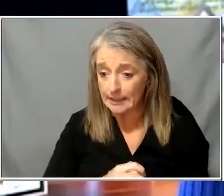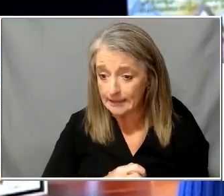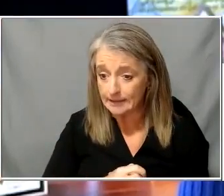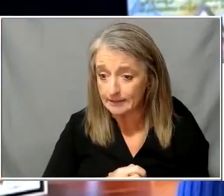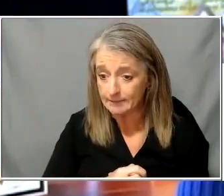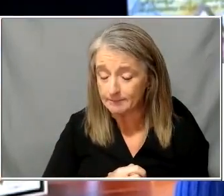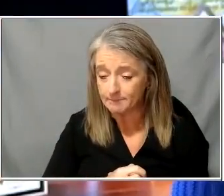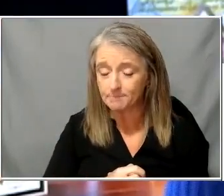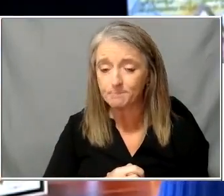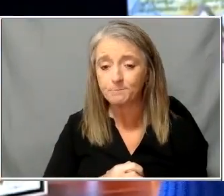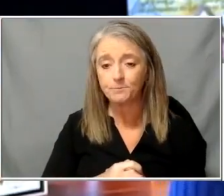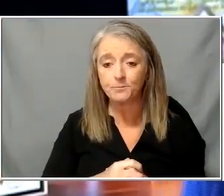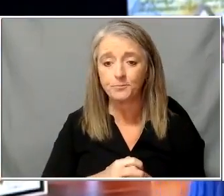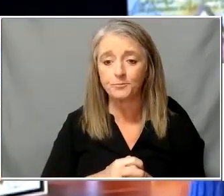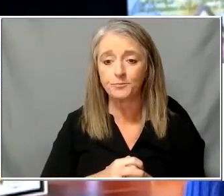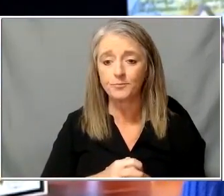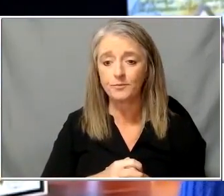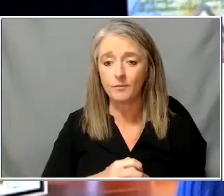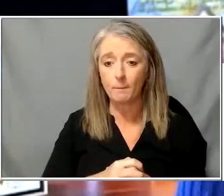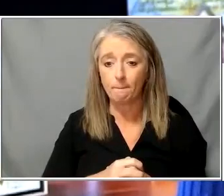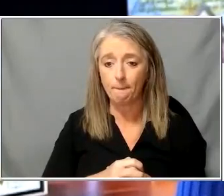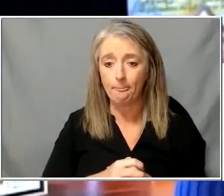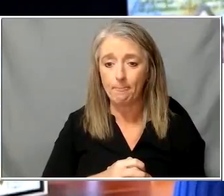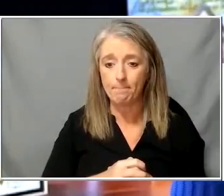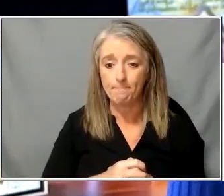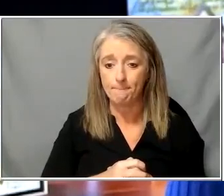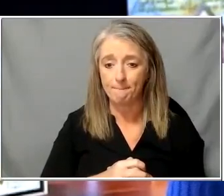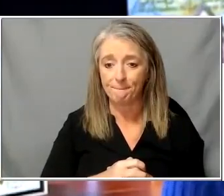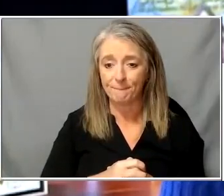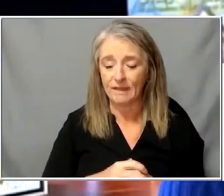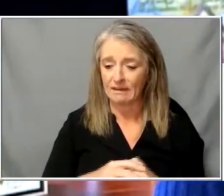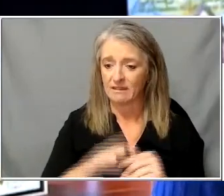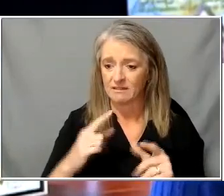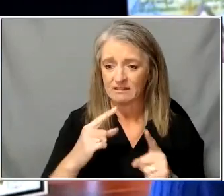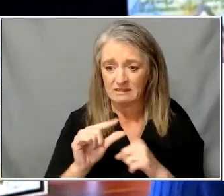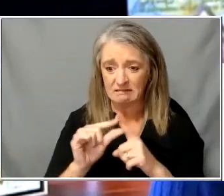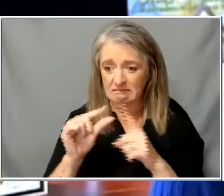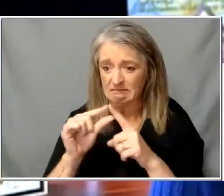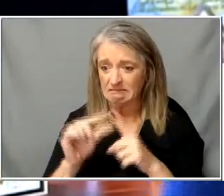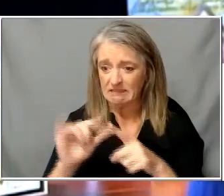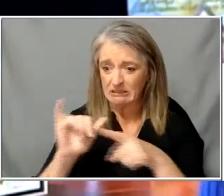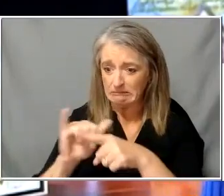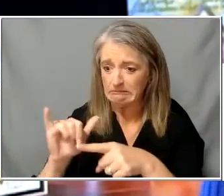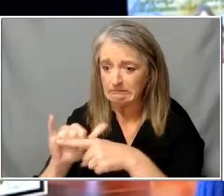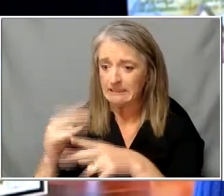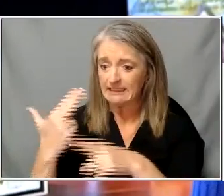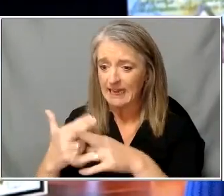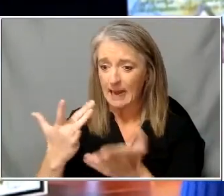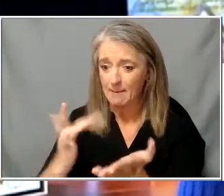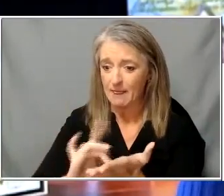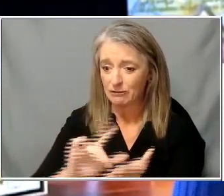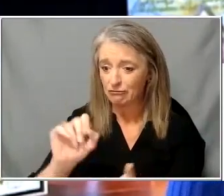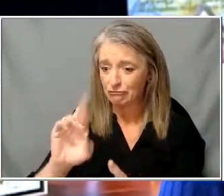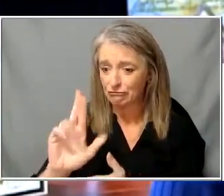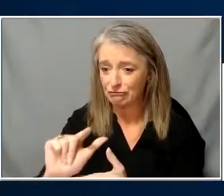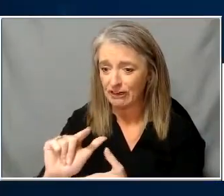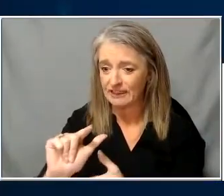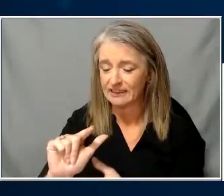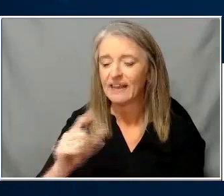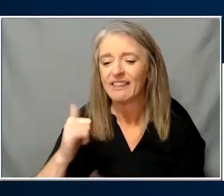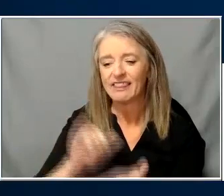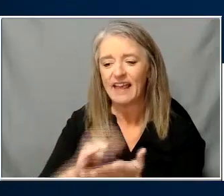So I'm not even going to attempt to say the names of the drugs at all. That's what Dr. O'Day is